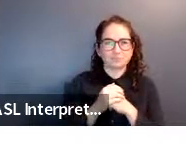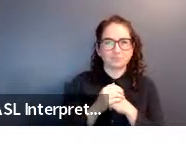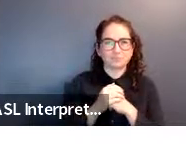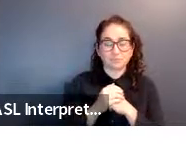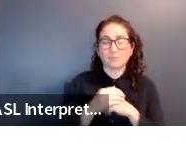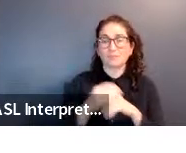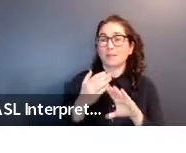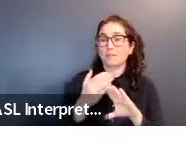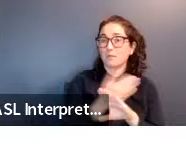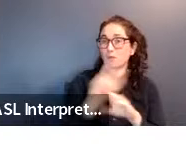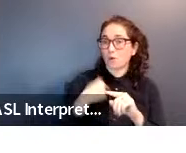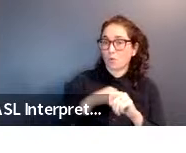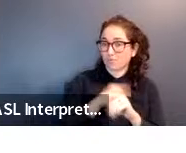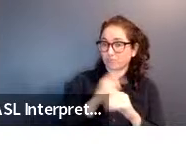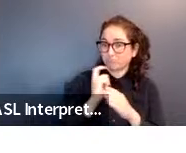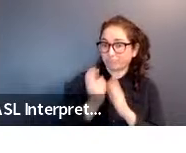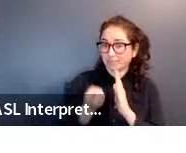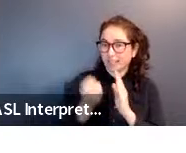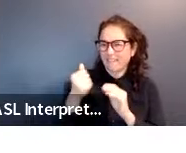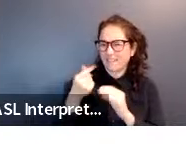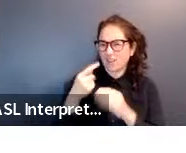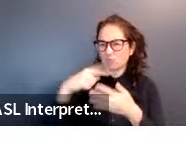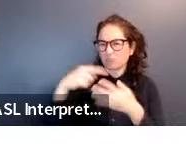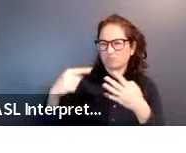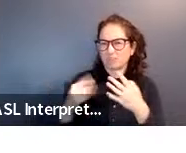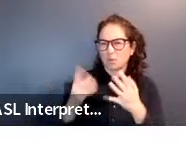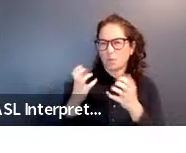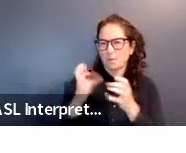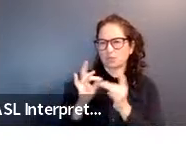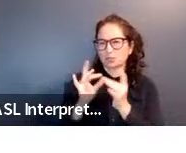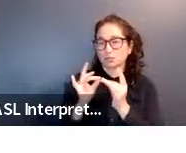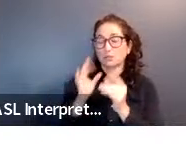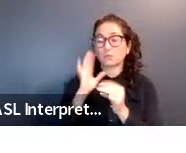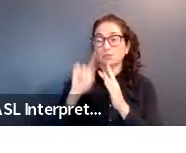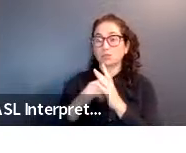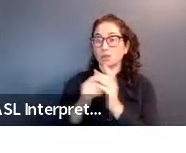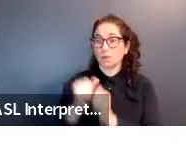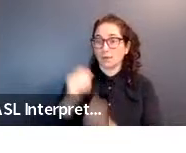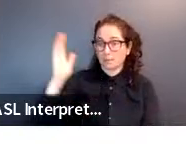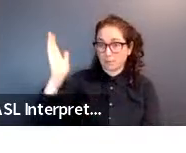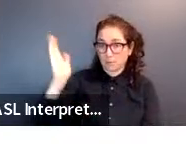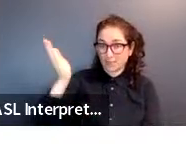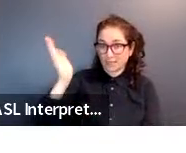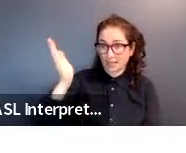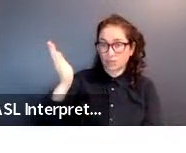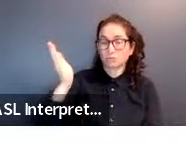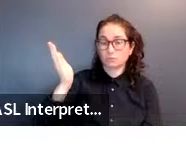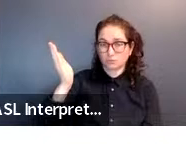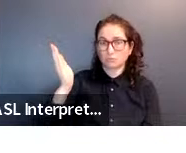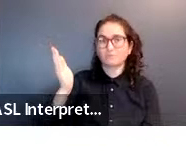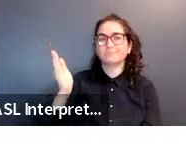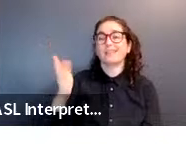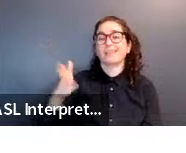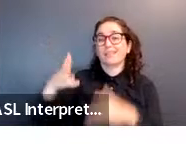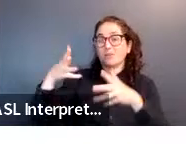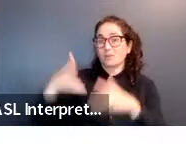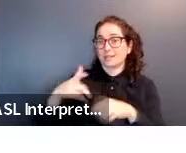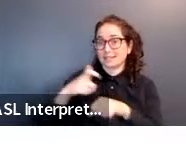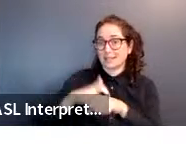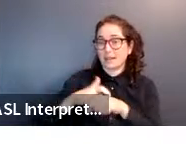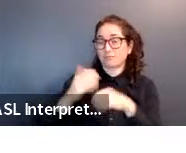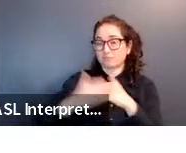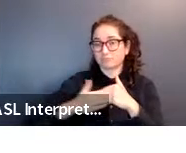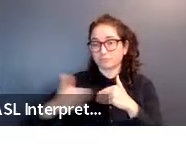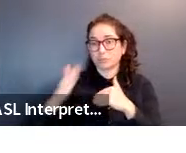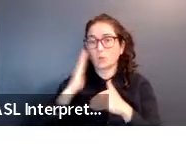Before we dive in, a few housekeeping notes. We will start with a presentation and then dedicate the rest of the time to